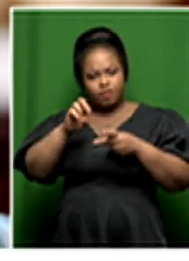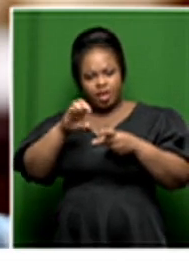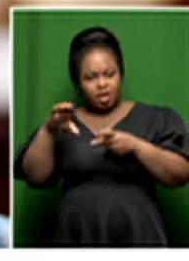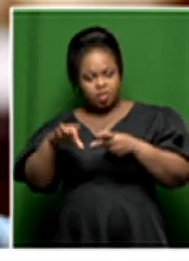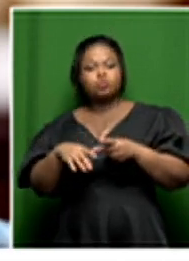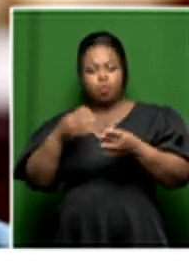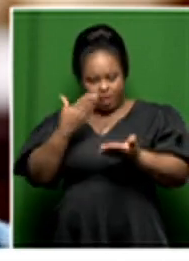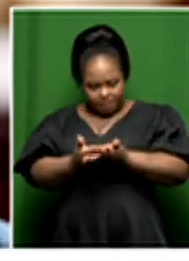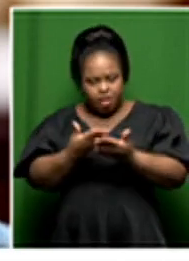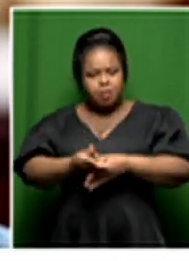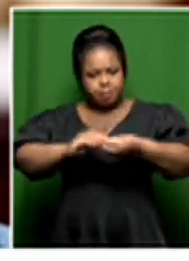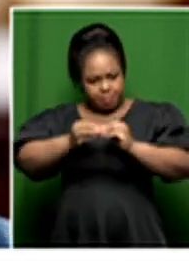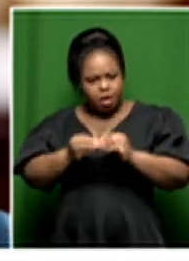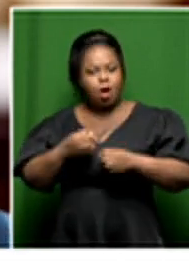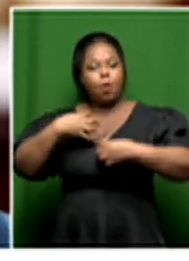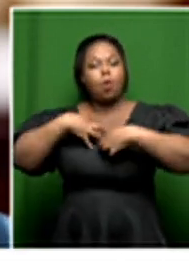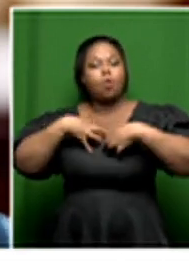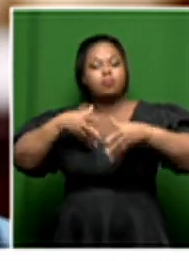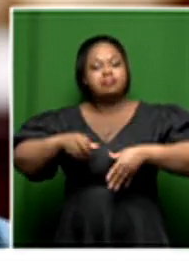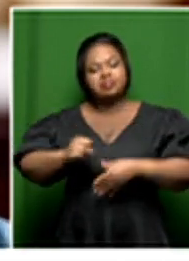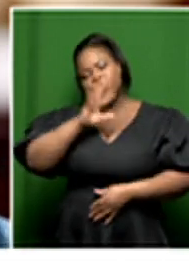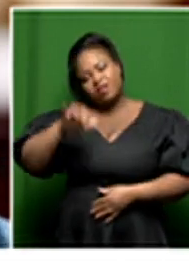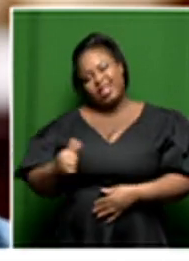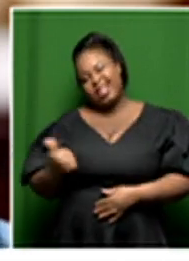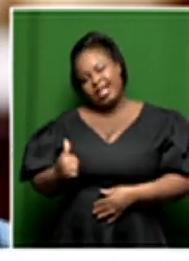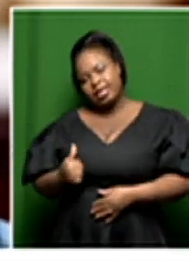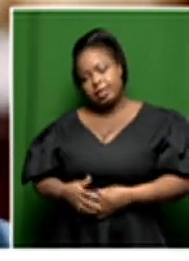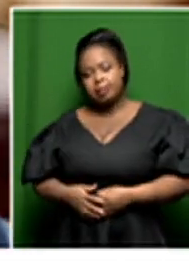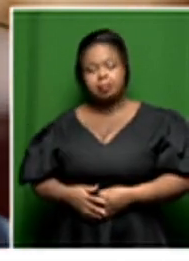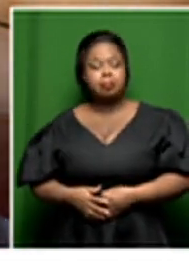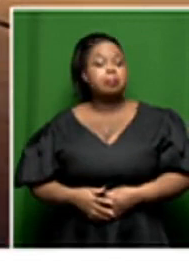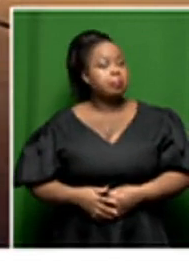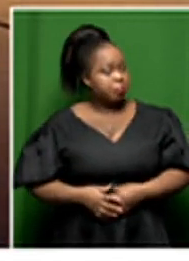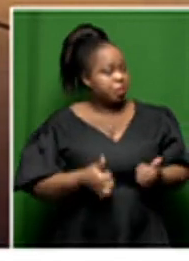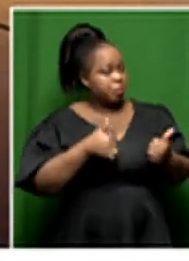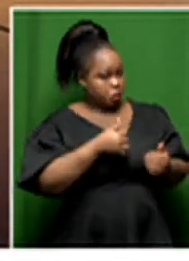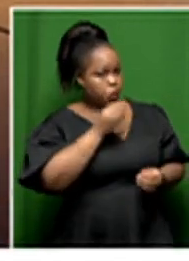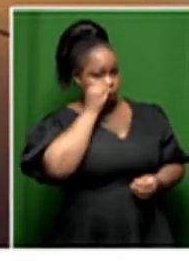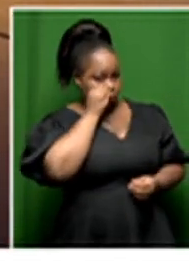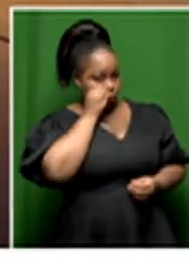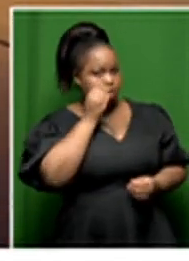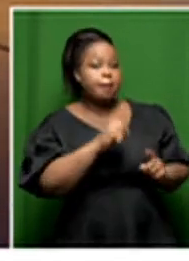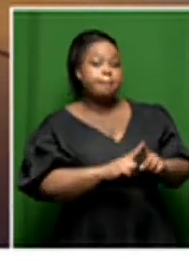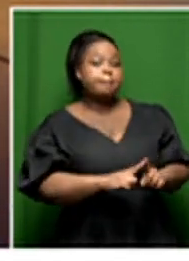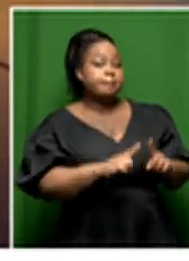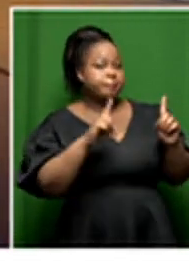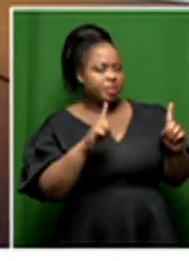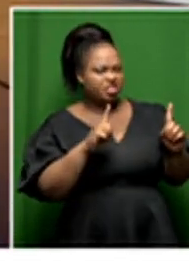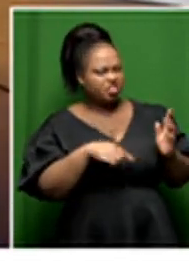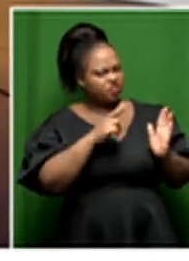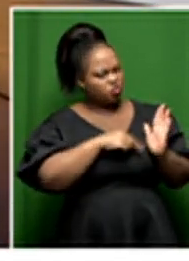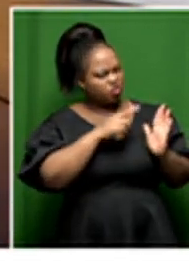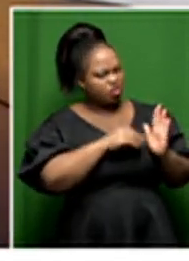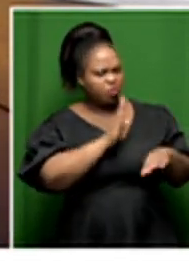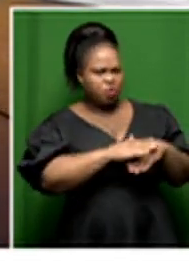and traction to our rollout program in South Africa. Which is good news. However, when you read up a little